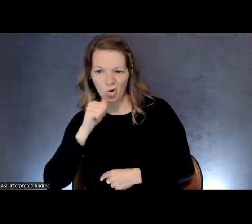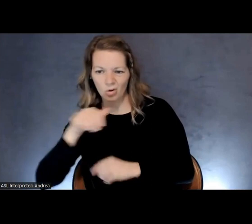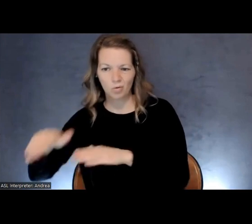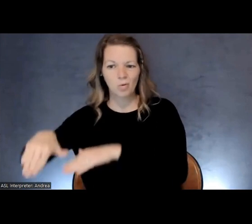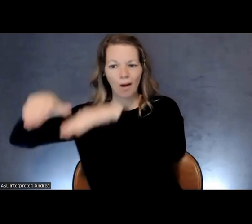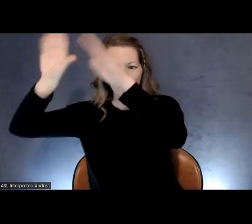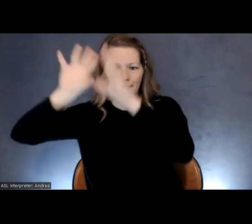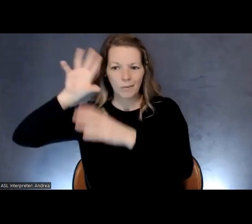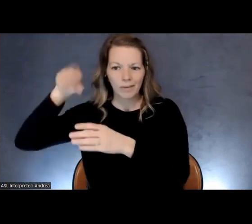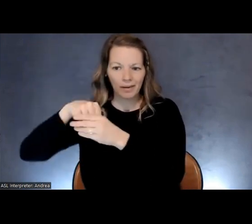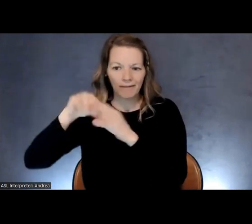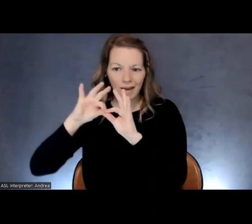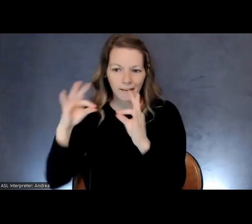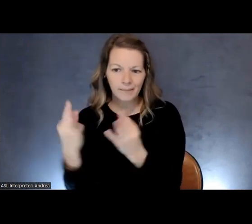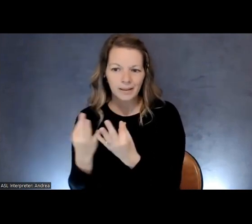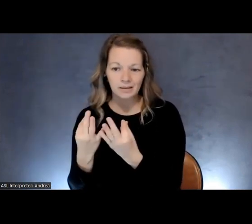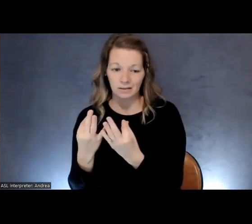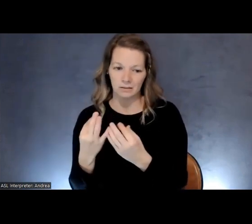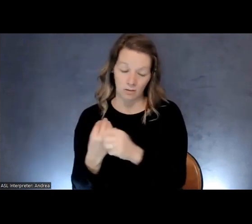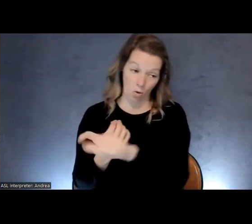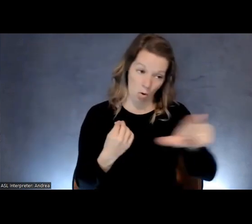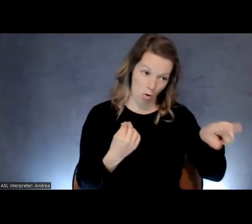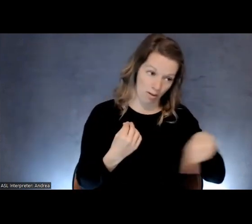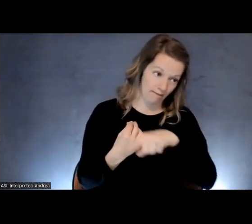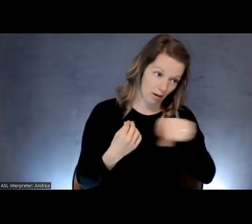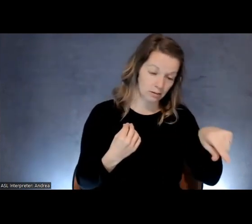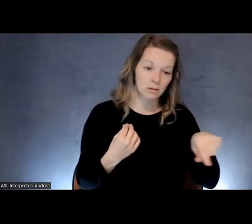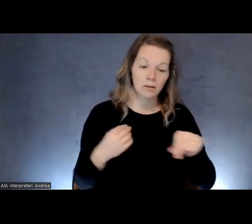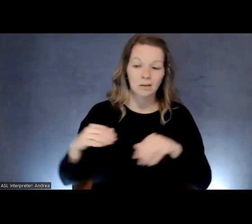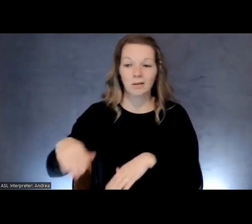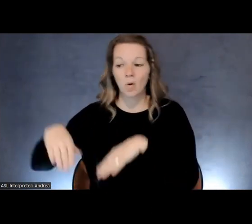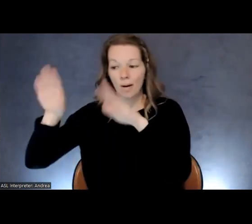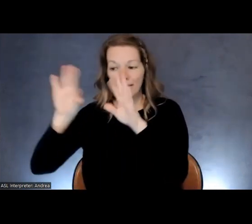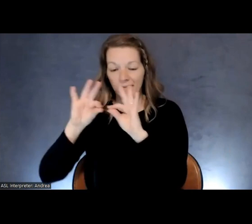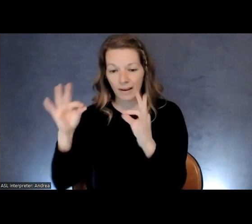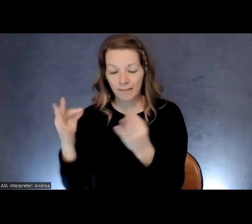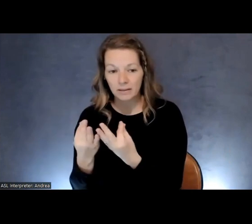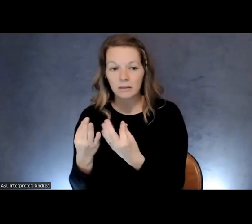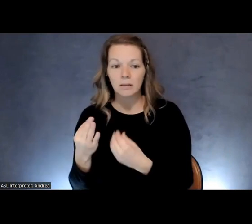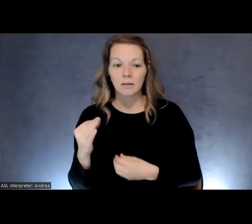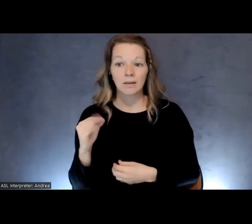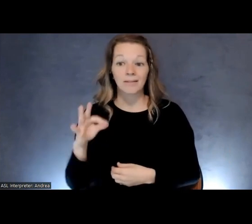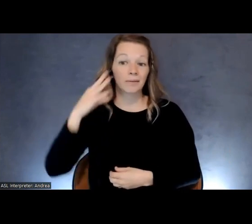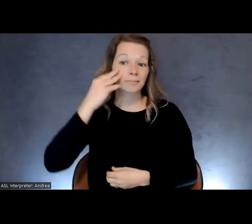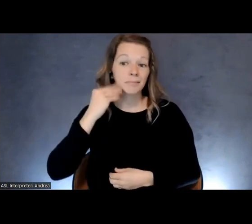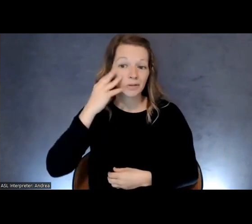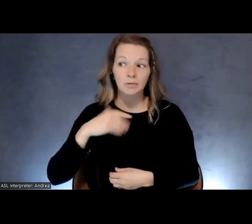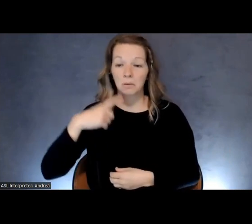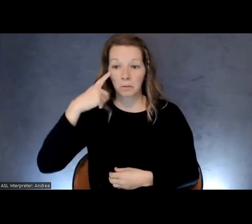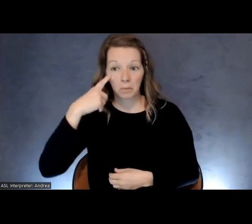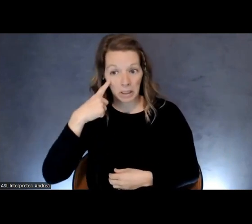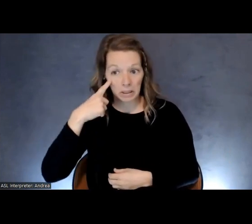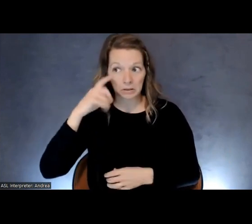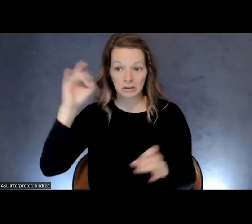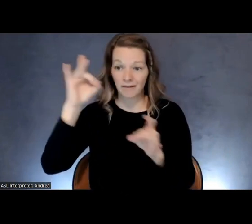families. Little boys, little girls, all of us grow up in families where we experience, we witness